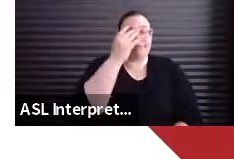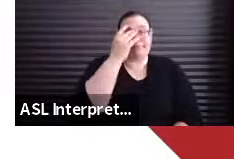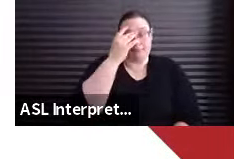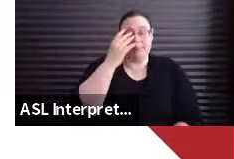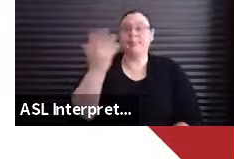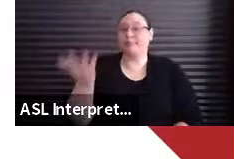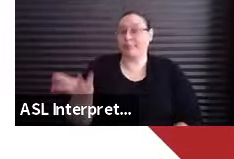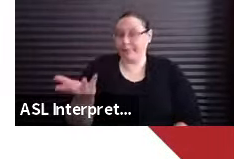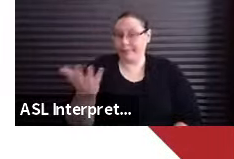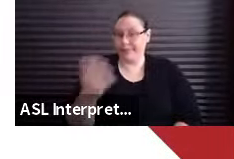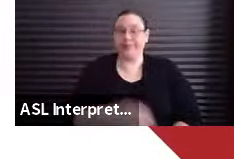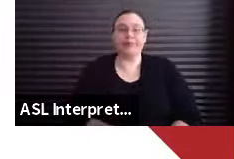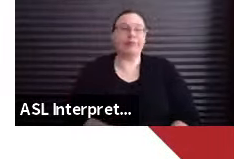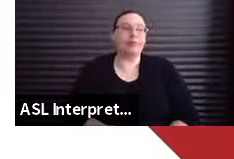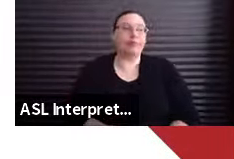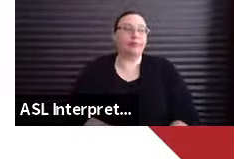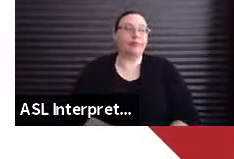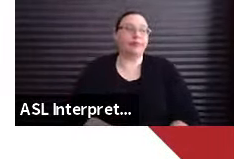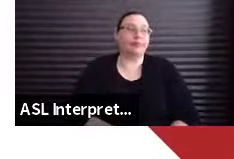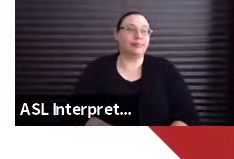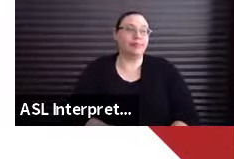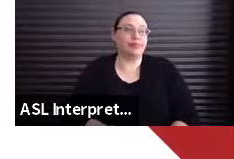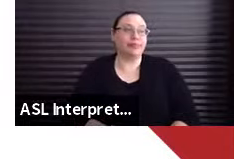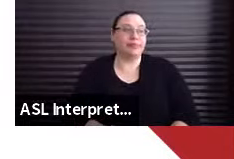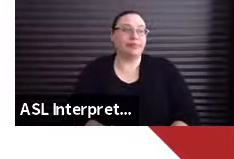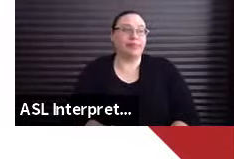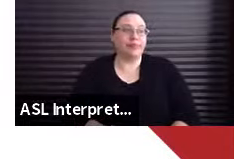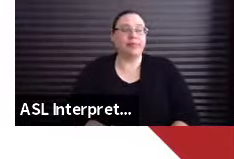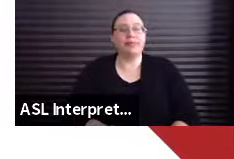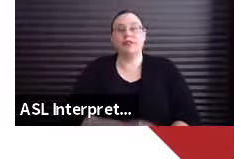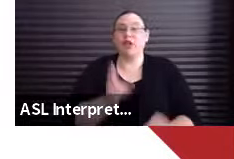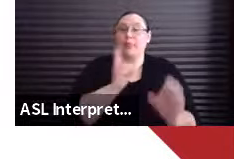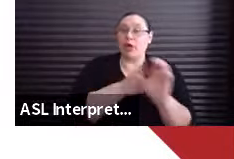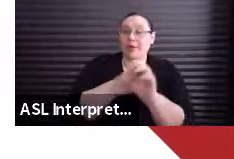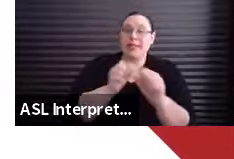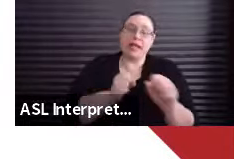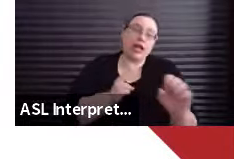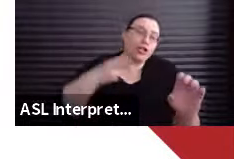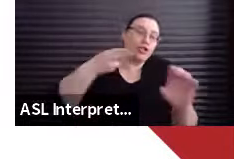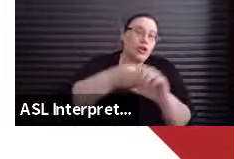So that's how you can set up. Participants can join via the,